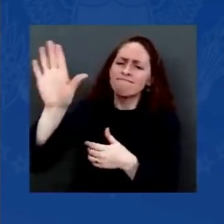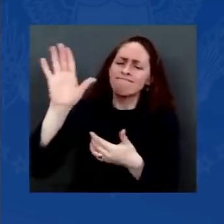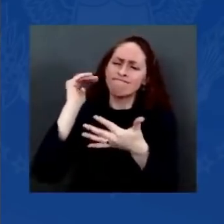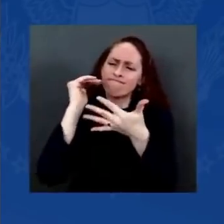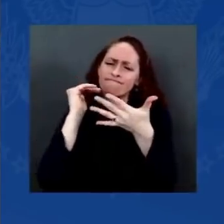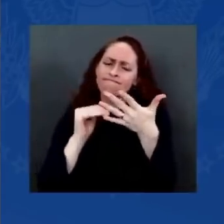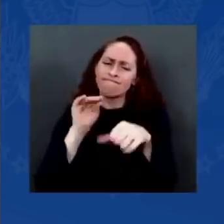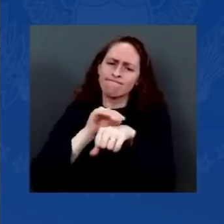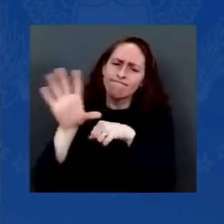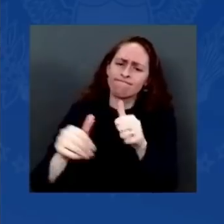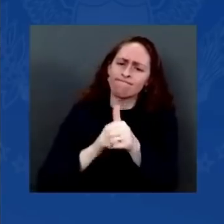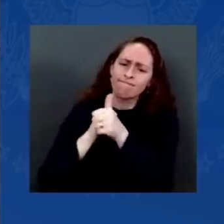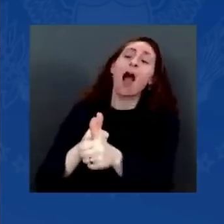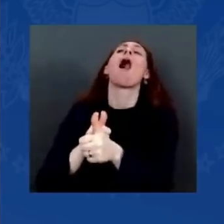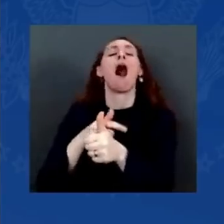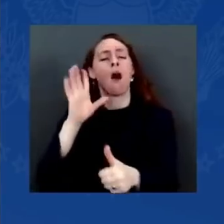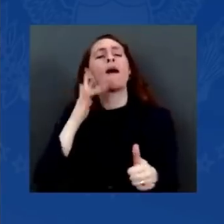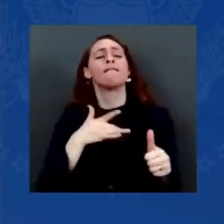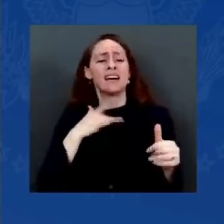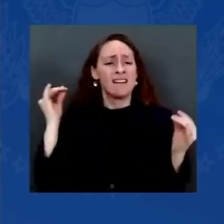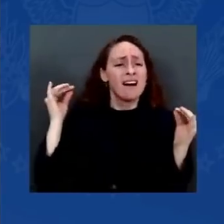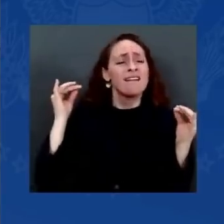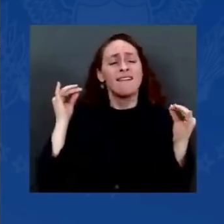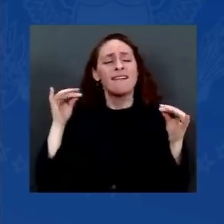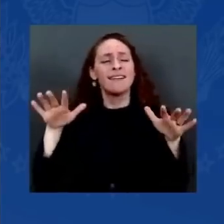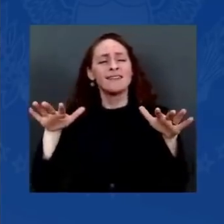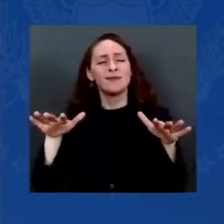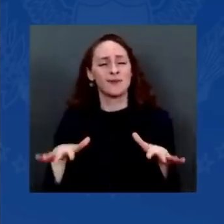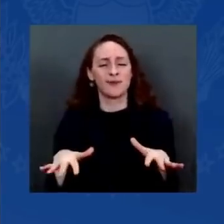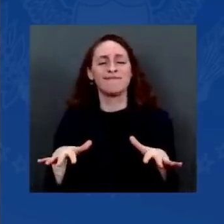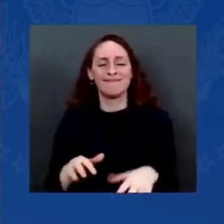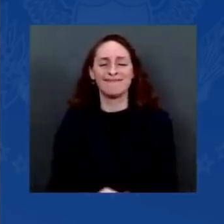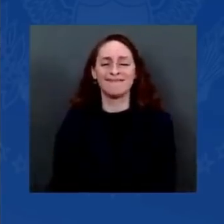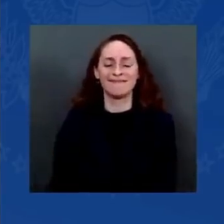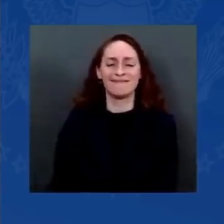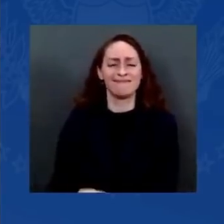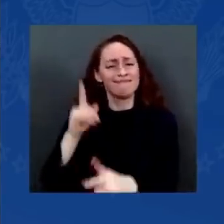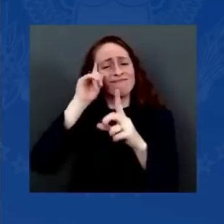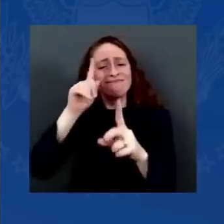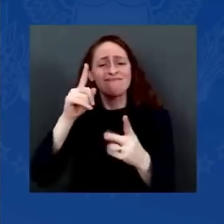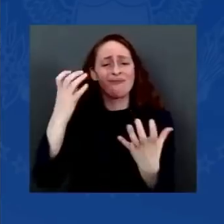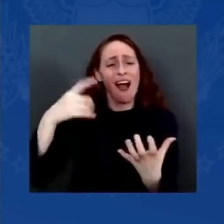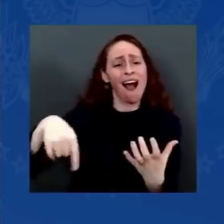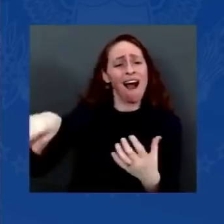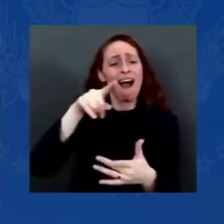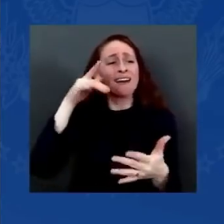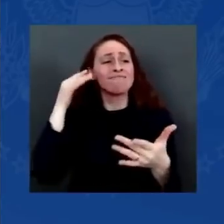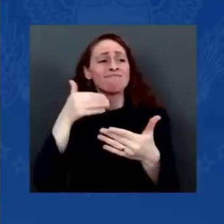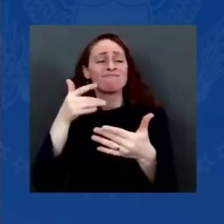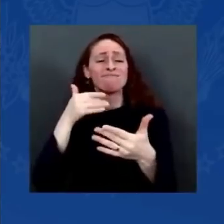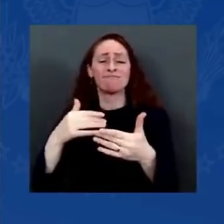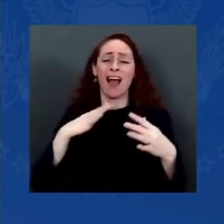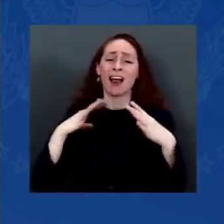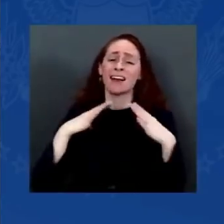thing. You can enjoy the holiday season. And thanks to the progress on vaccinations this fall, we've gone